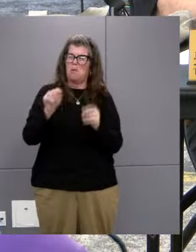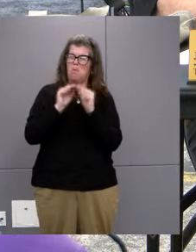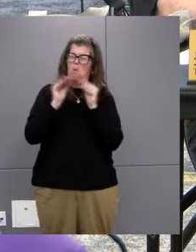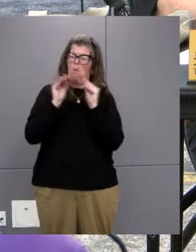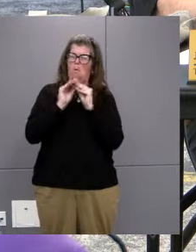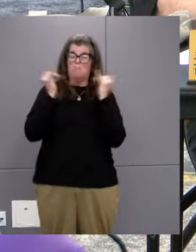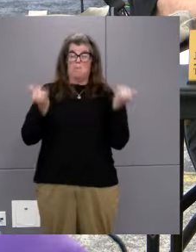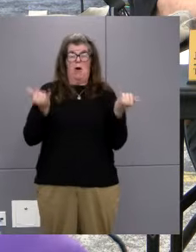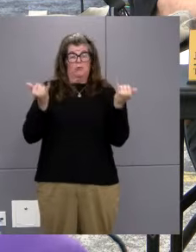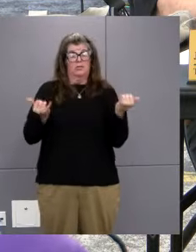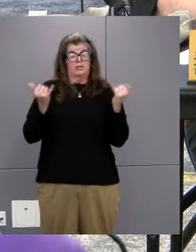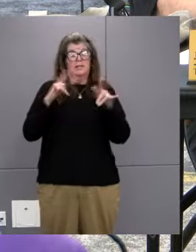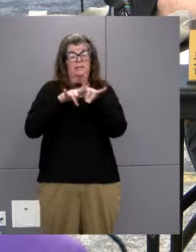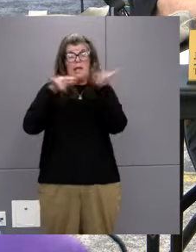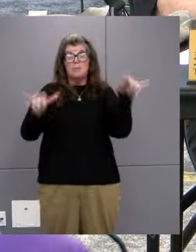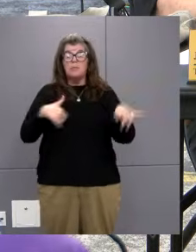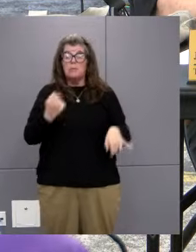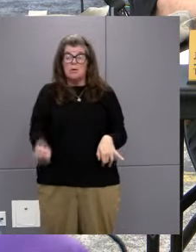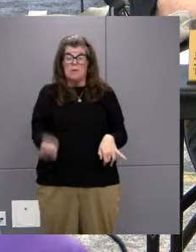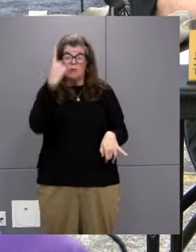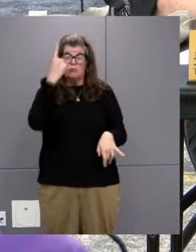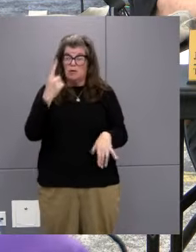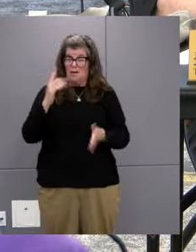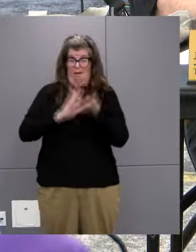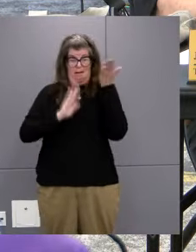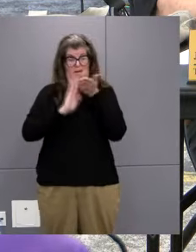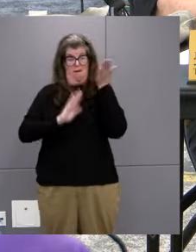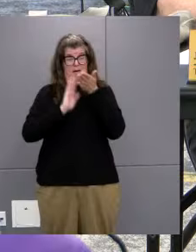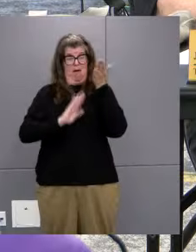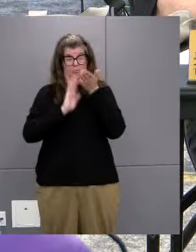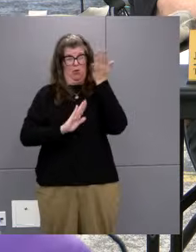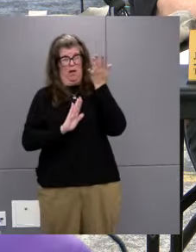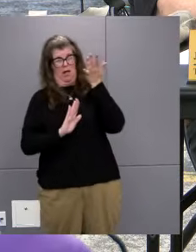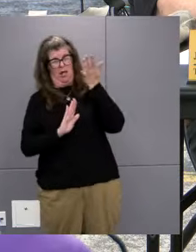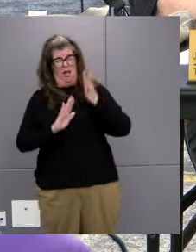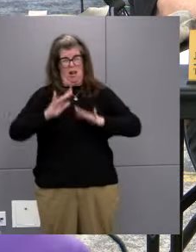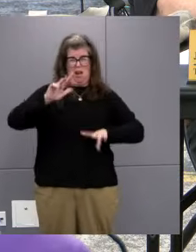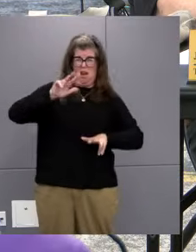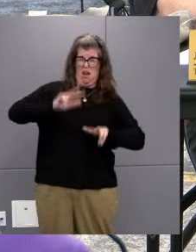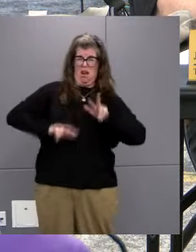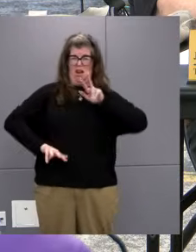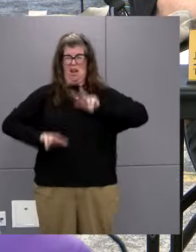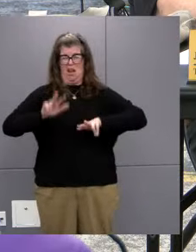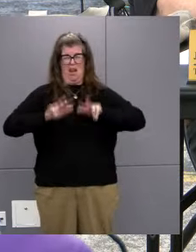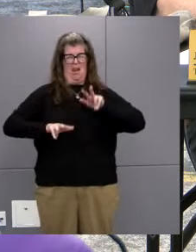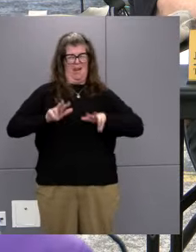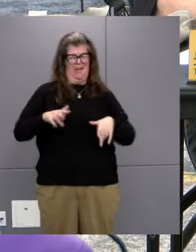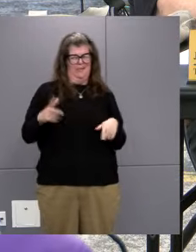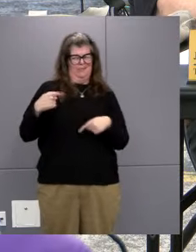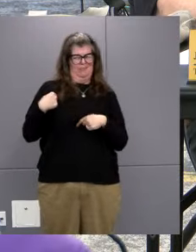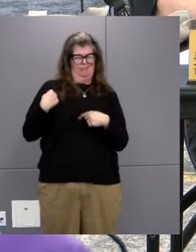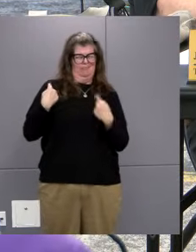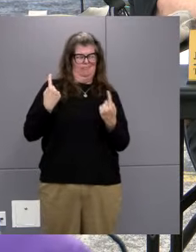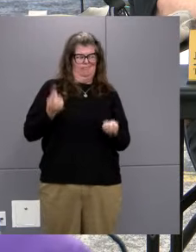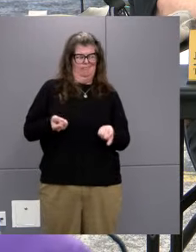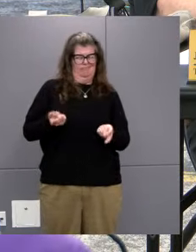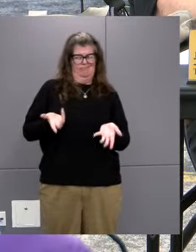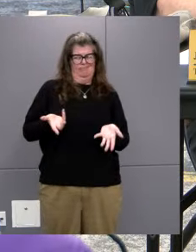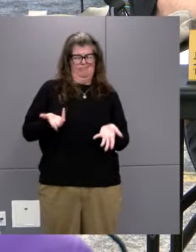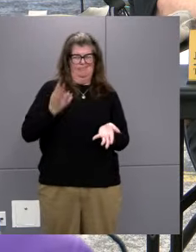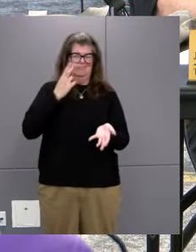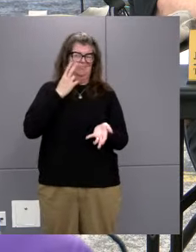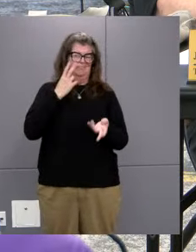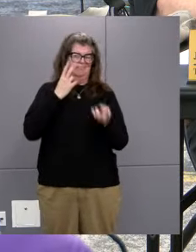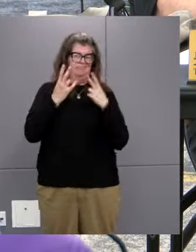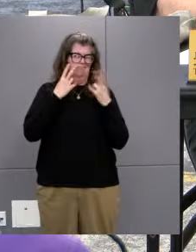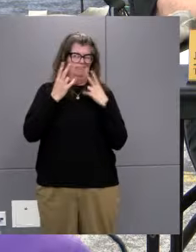However, I do understand that we have been operating in a weird limbo zone since I've been on the board, and we continue, even though I've seen